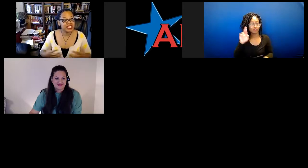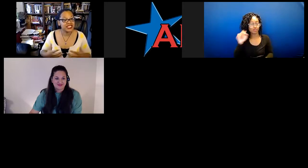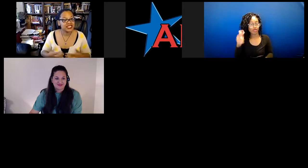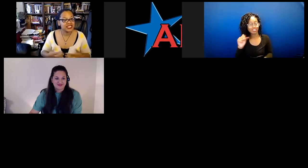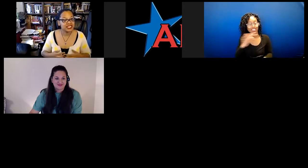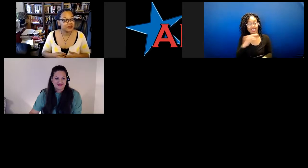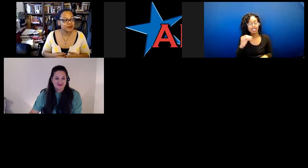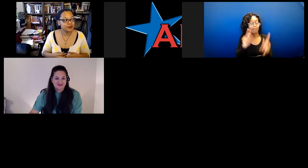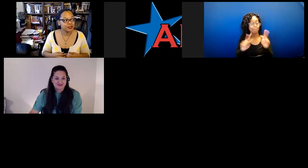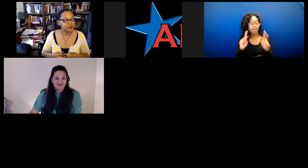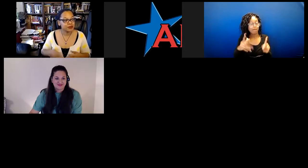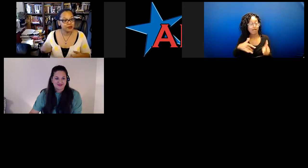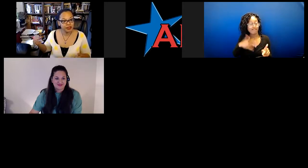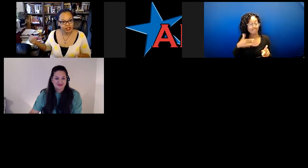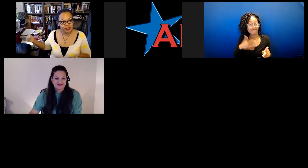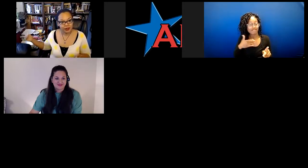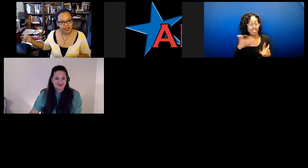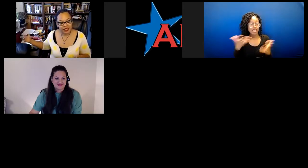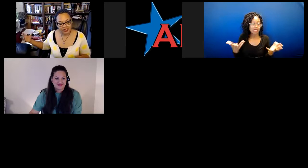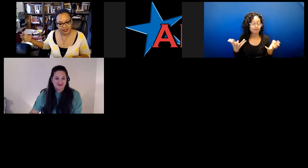feeling sort of both